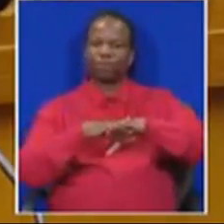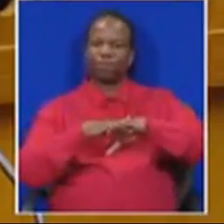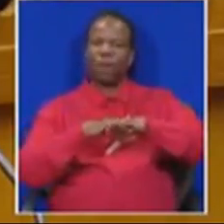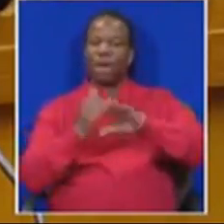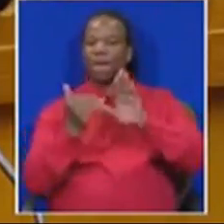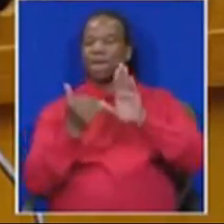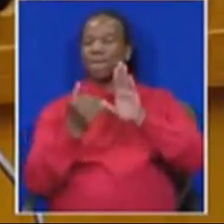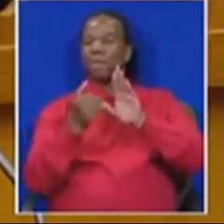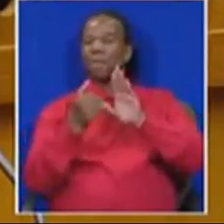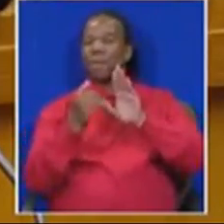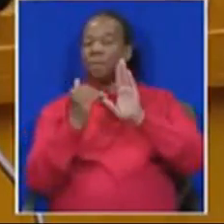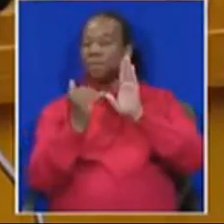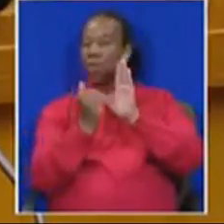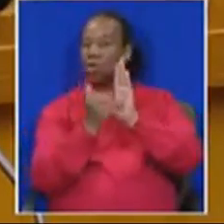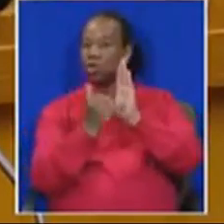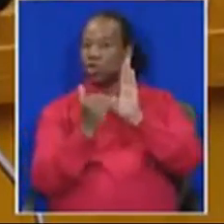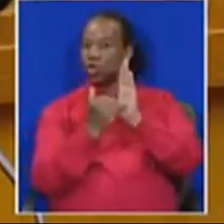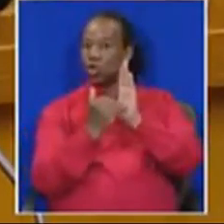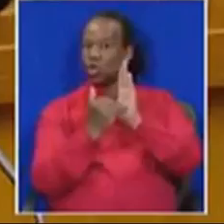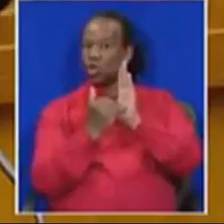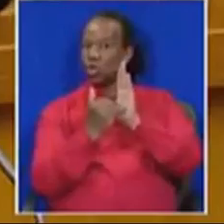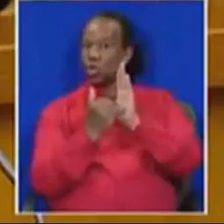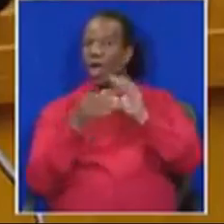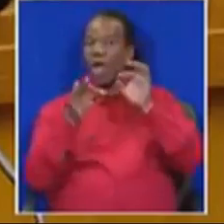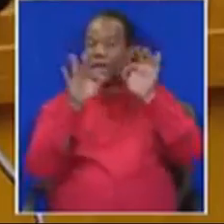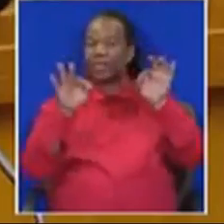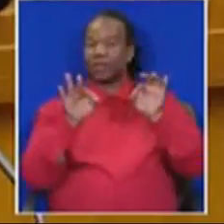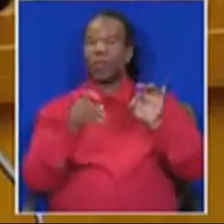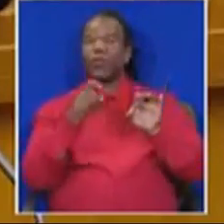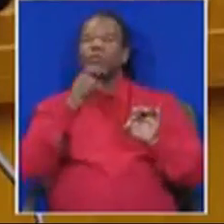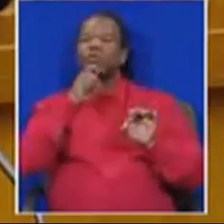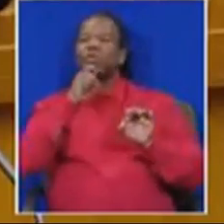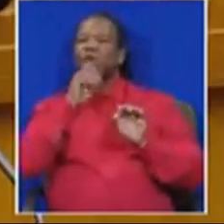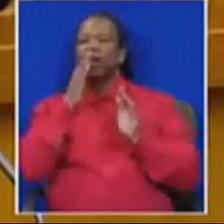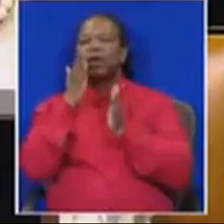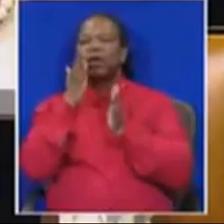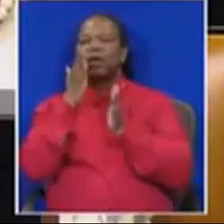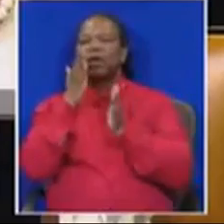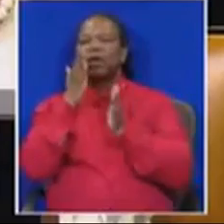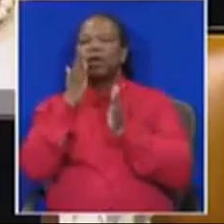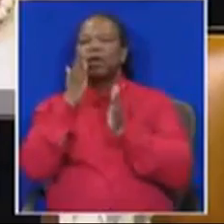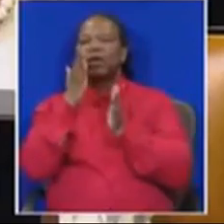certificate examination on South African Sign Language, which will be offered to